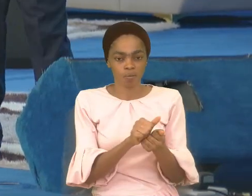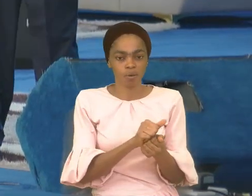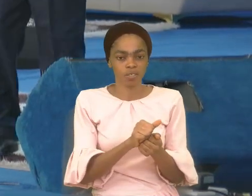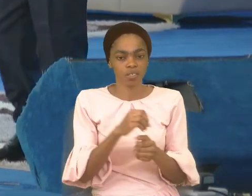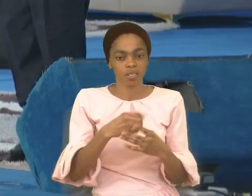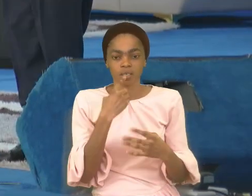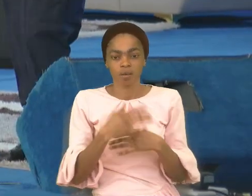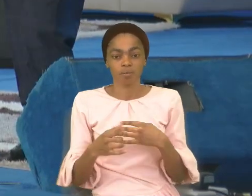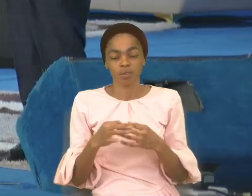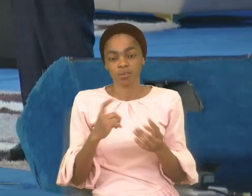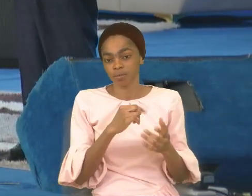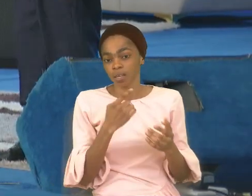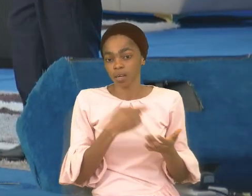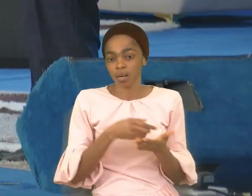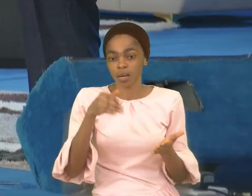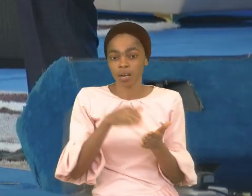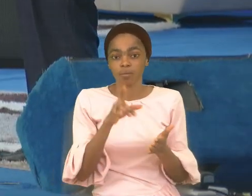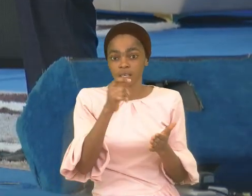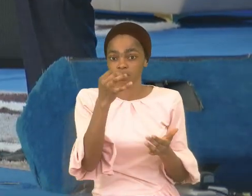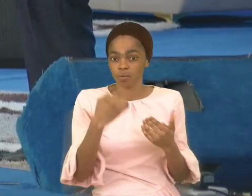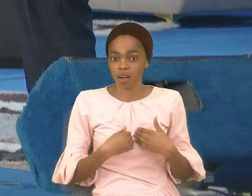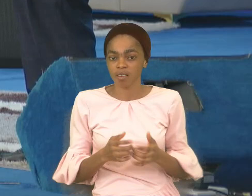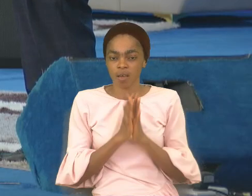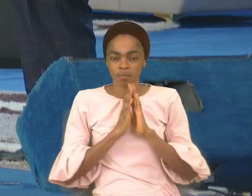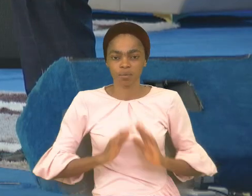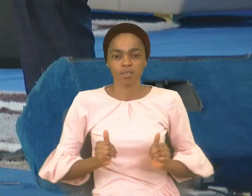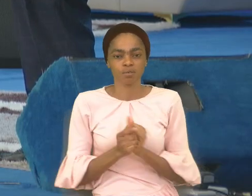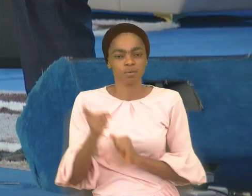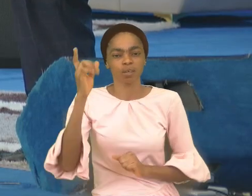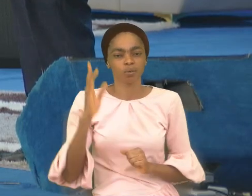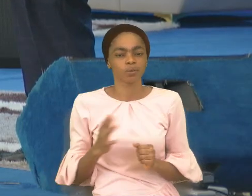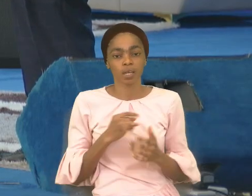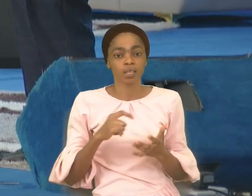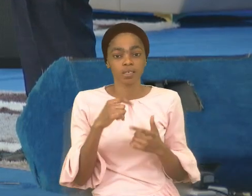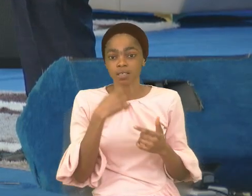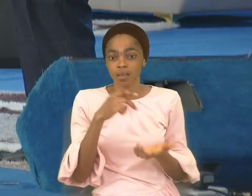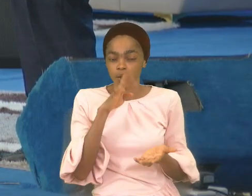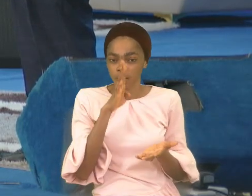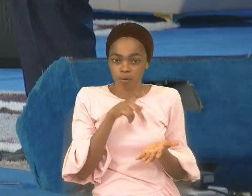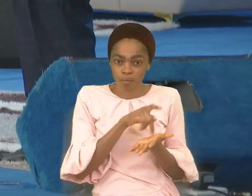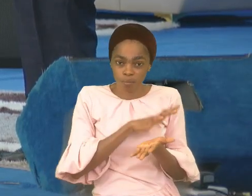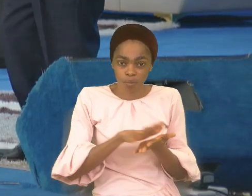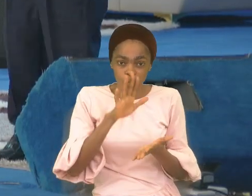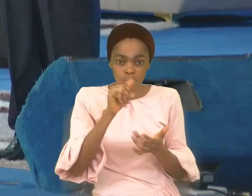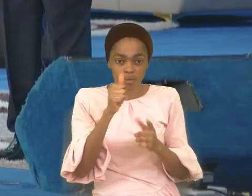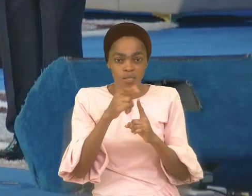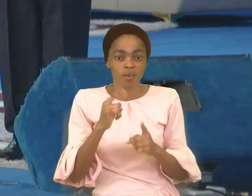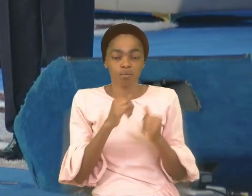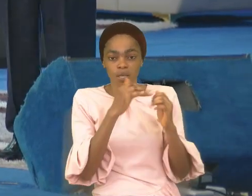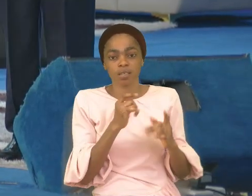purge yourself, blessed are the pure in heart. Salvation, peace with God.